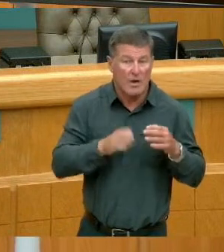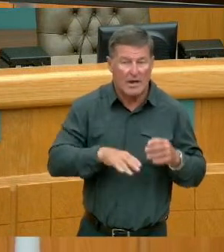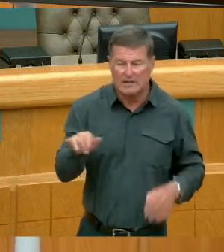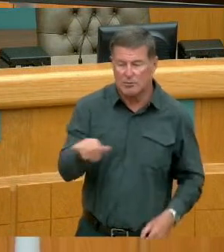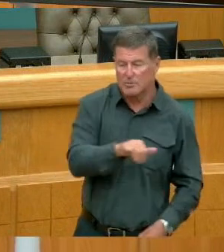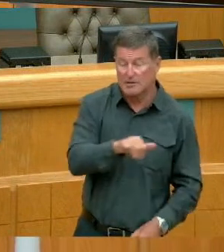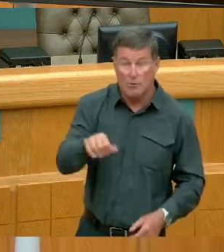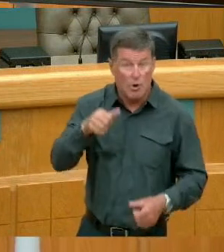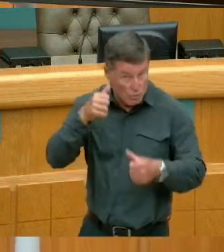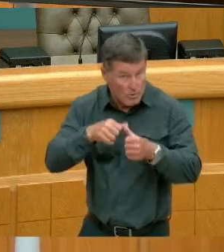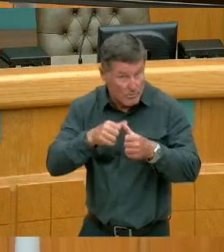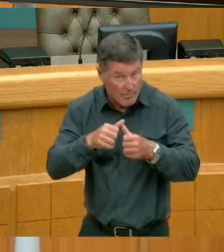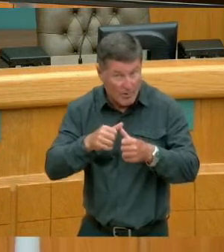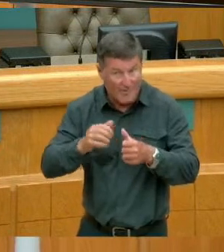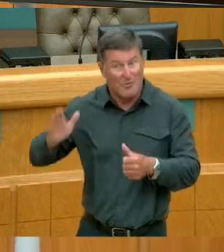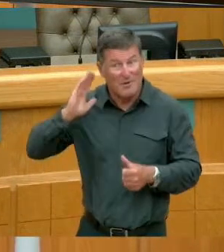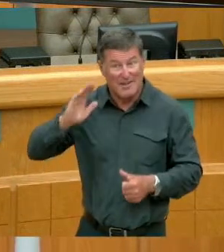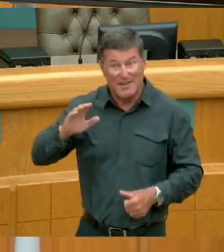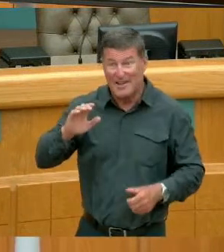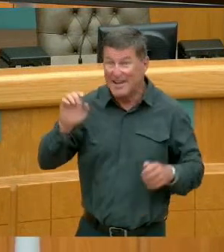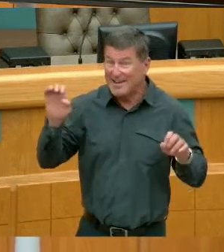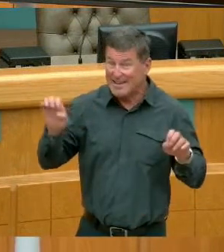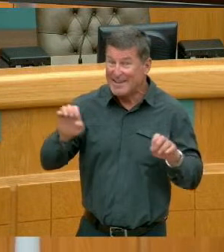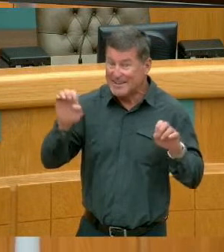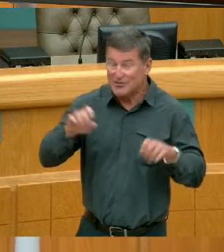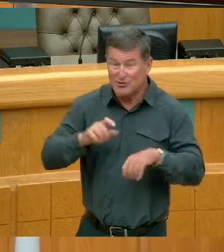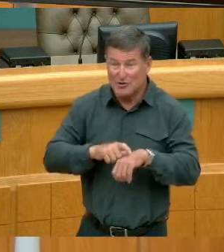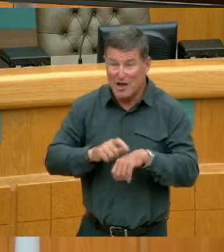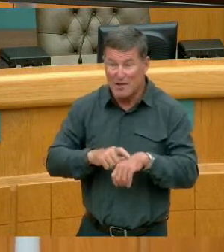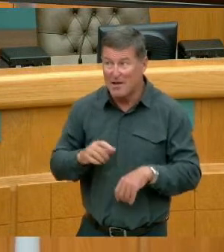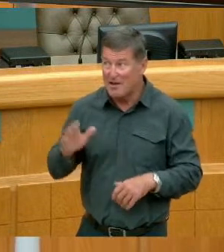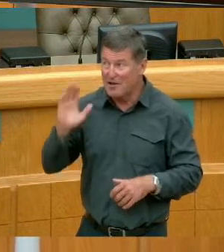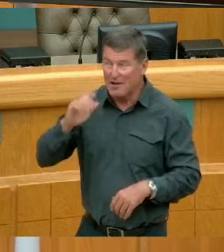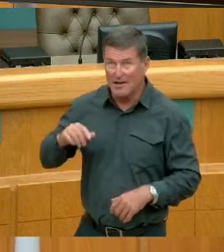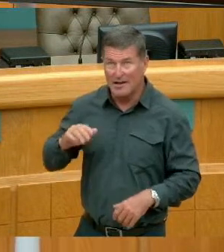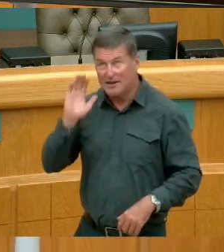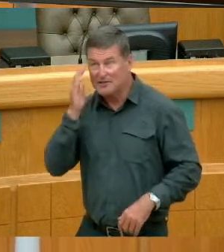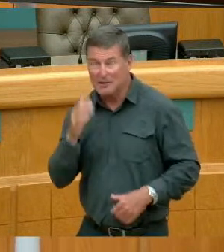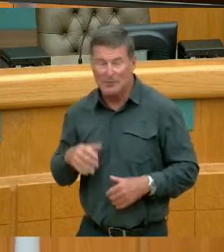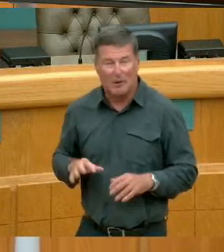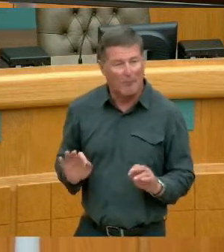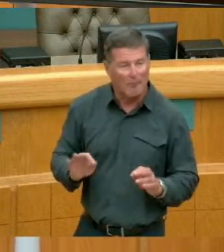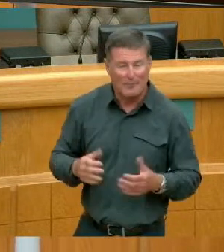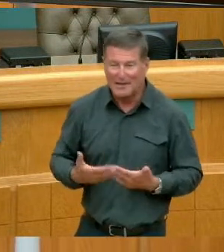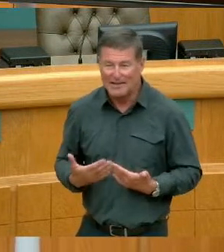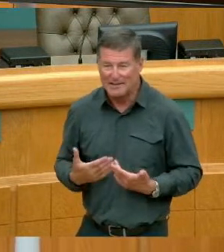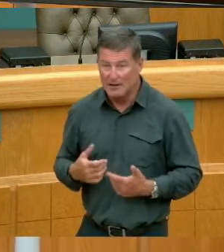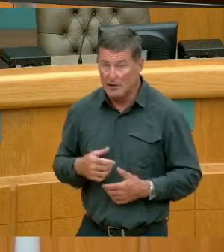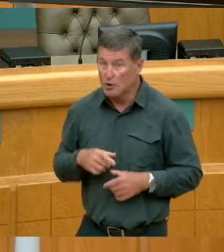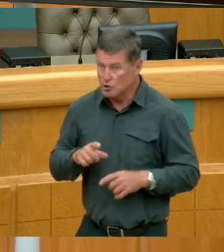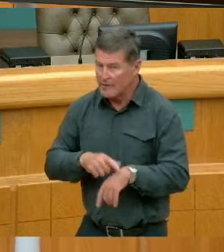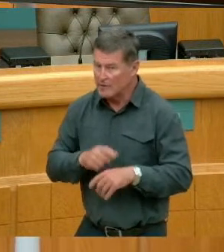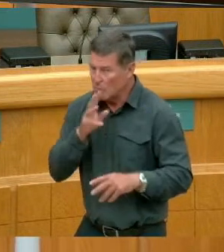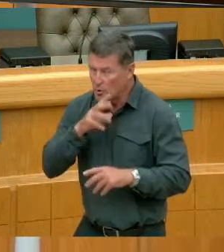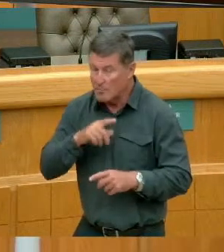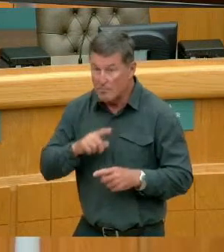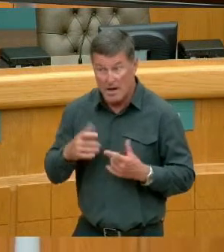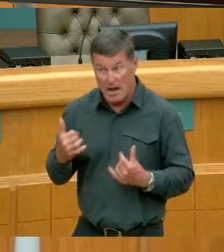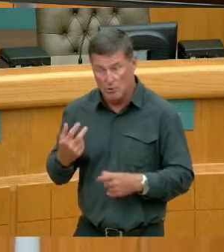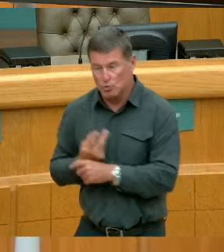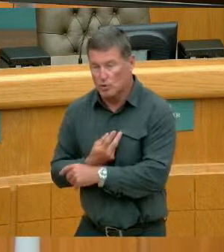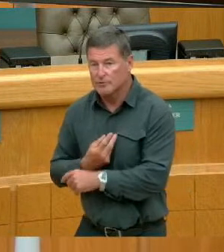if you'll recall, it was a long time ago, seemed like days were simpler then, even though we were concerned at that point. But